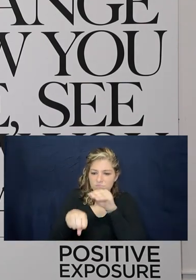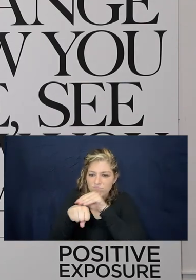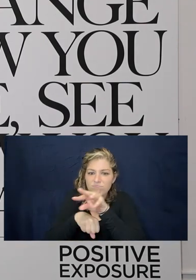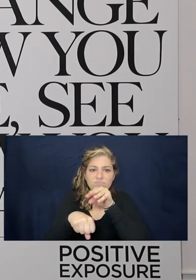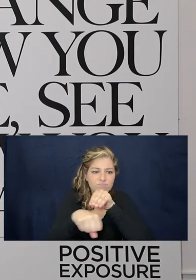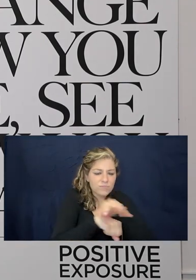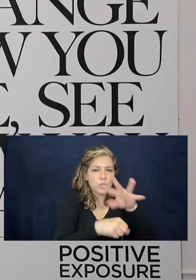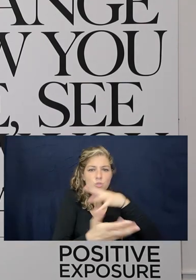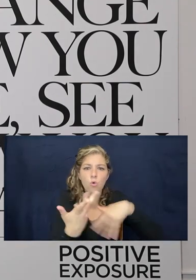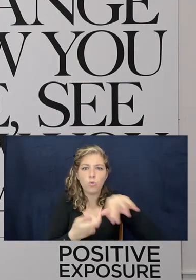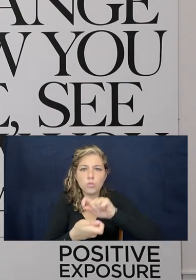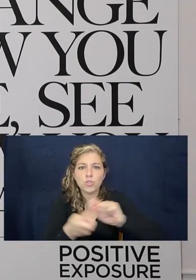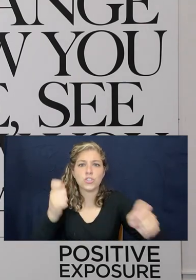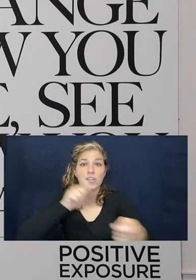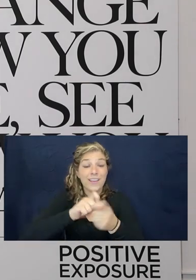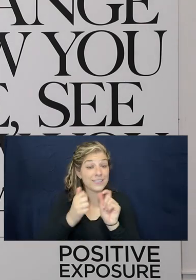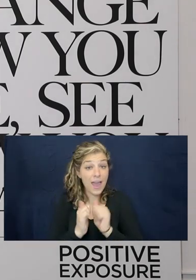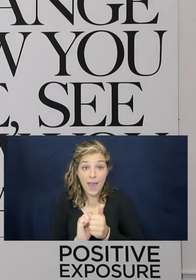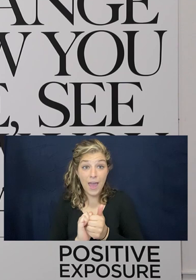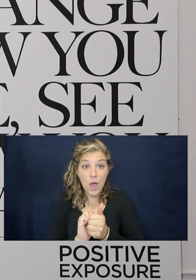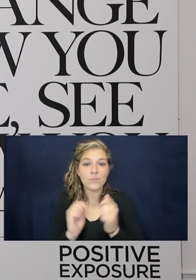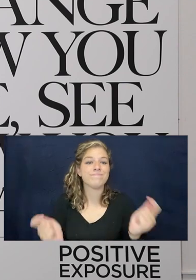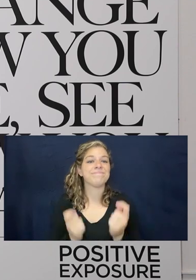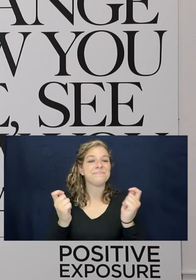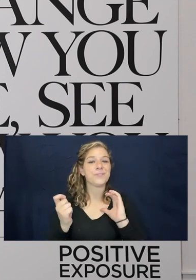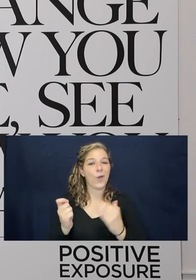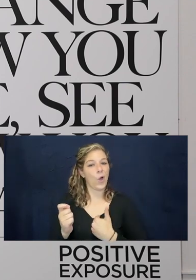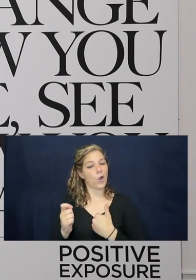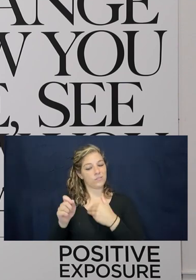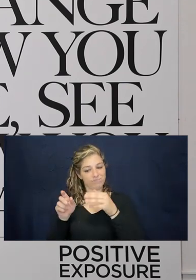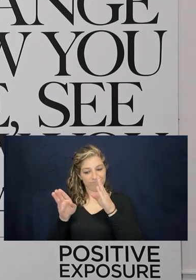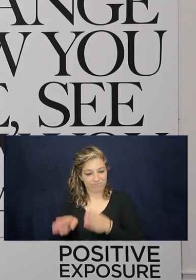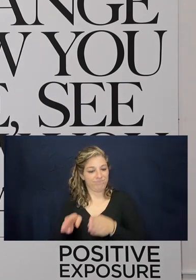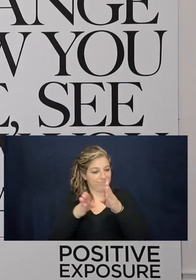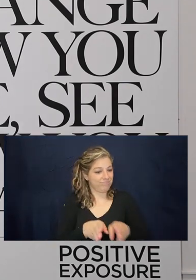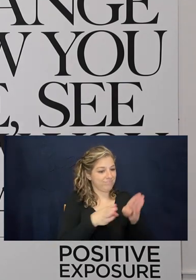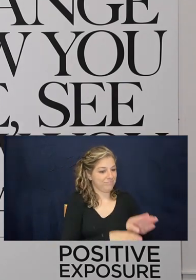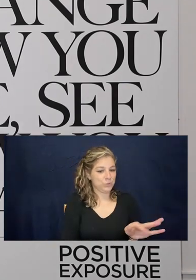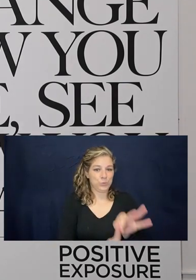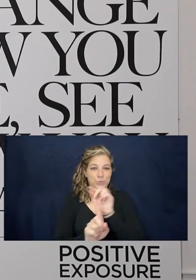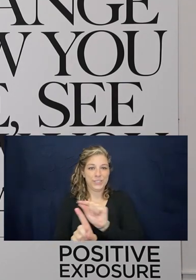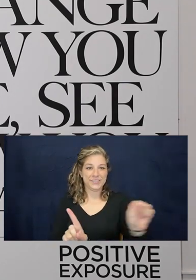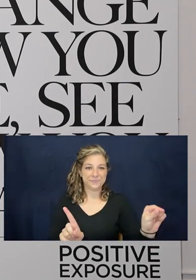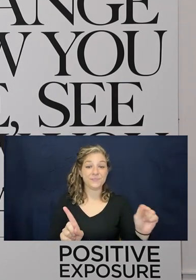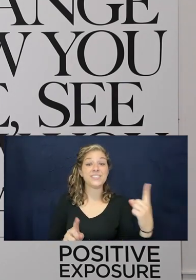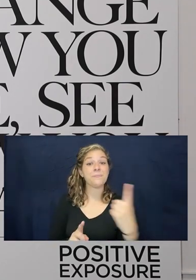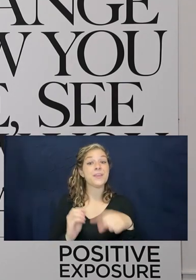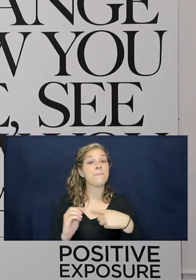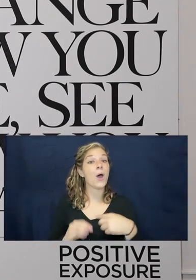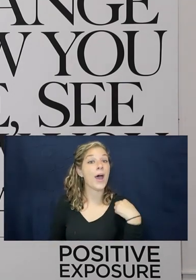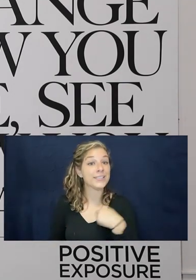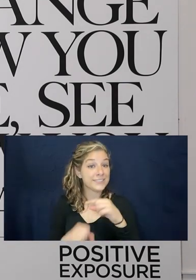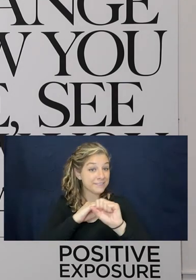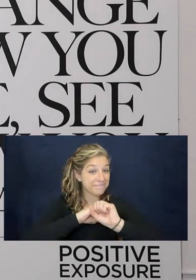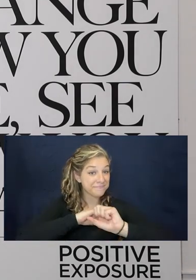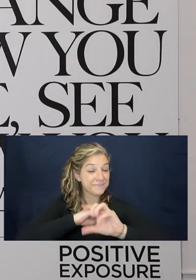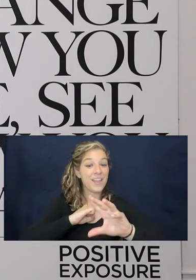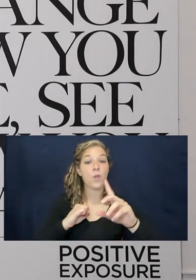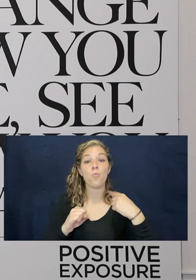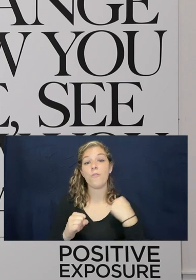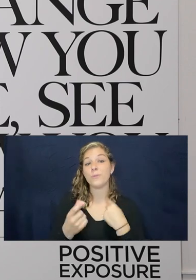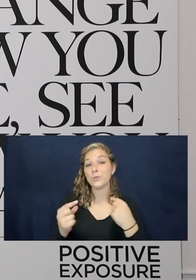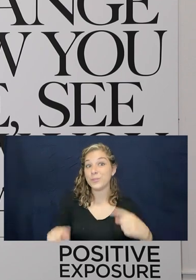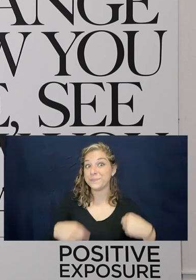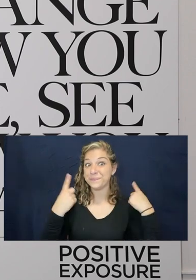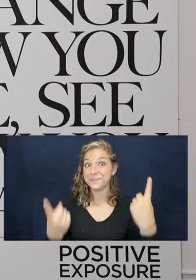to affect social change by the very celebration of our individual humanity. Here's a little something about us and what we've been up